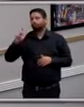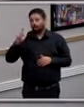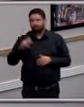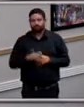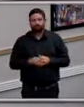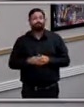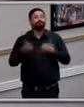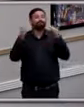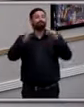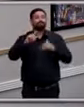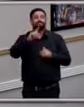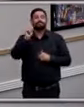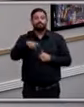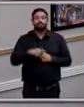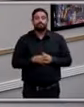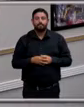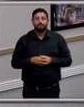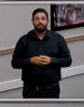My next question is